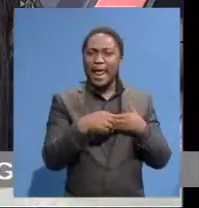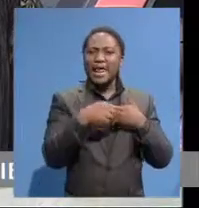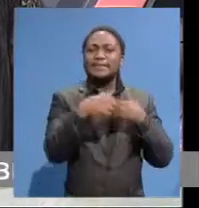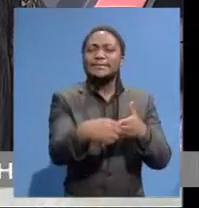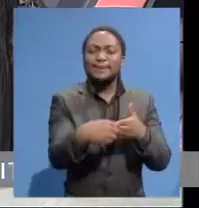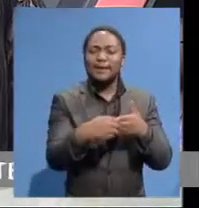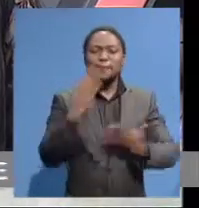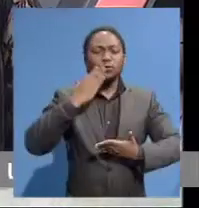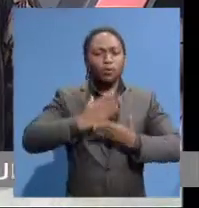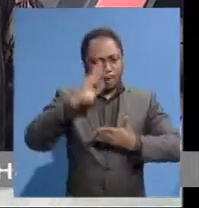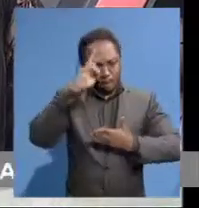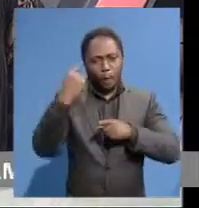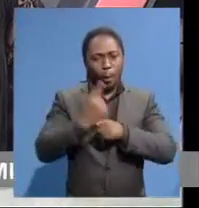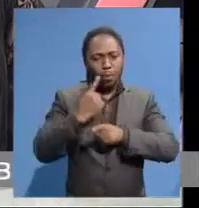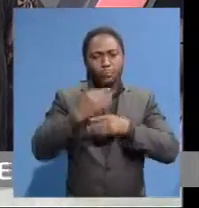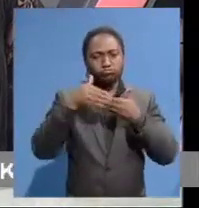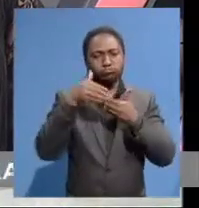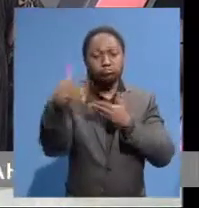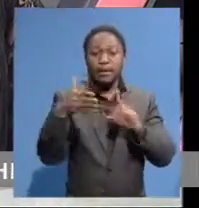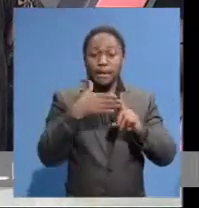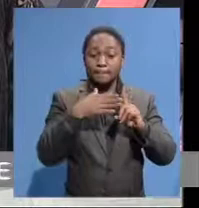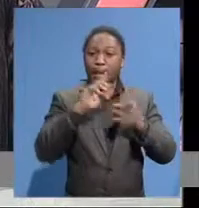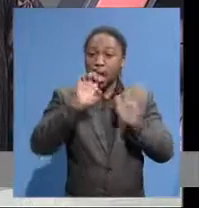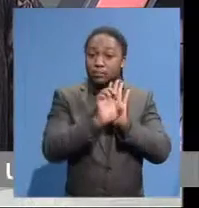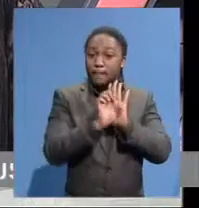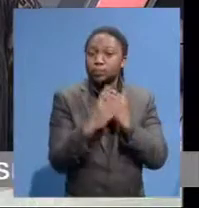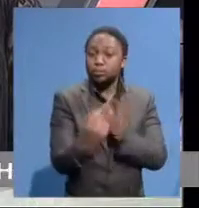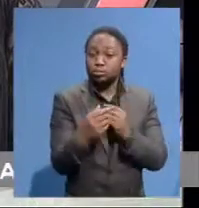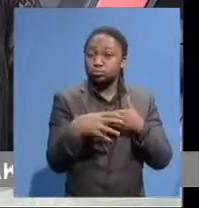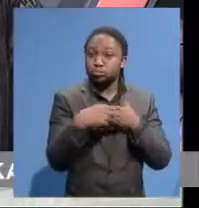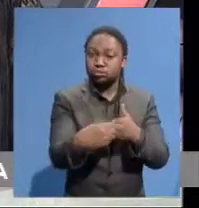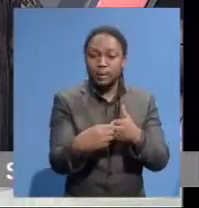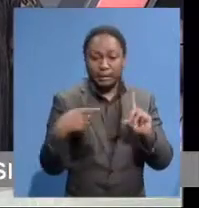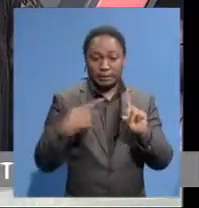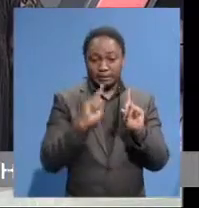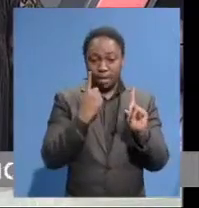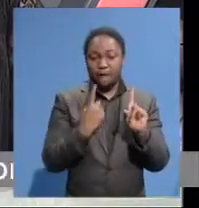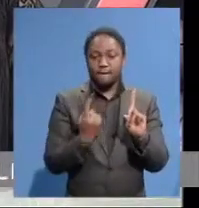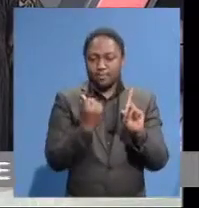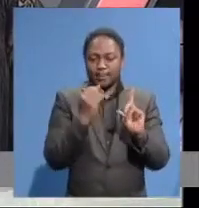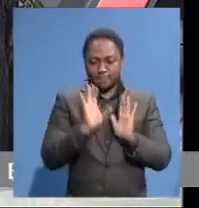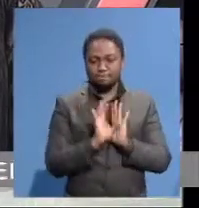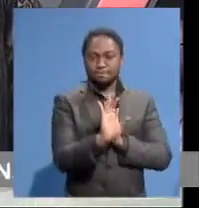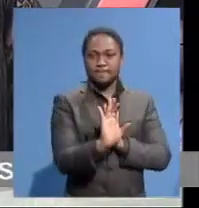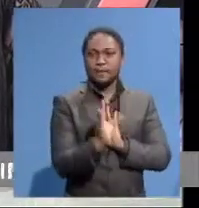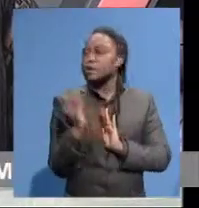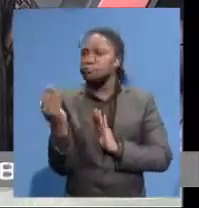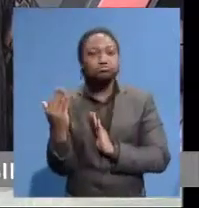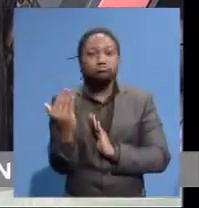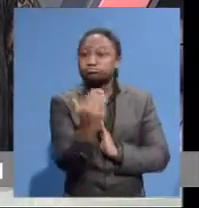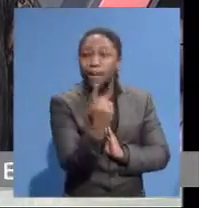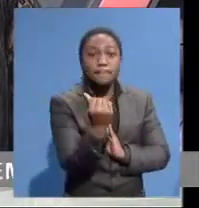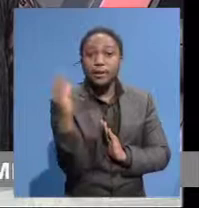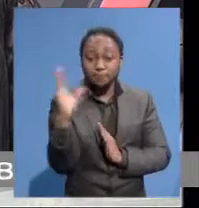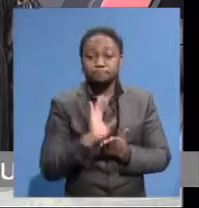and philosophy that he led by example, making the first donation and then looking to others to follow suit and